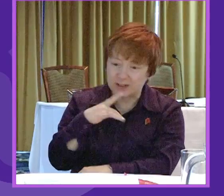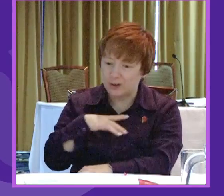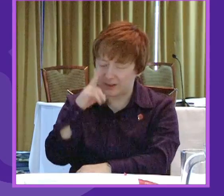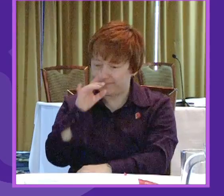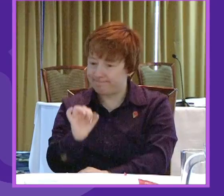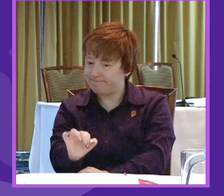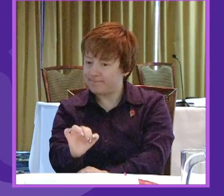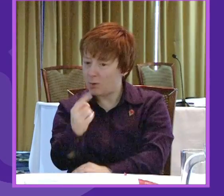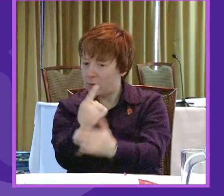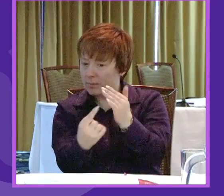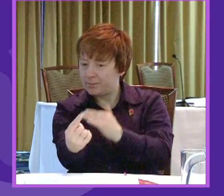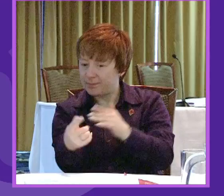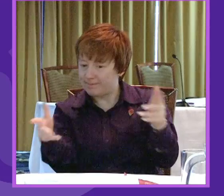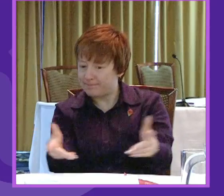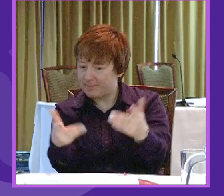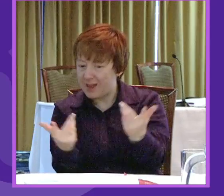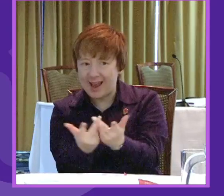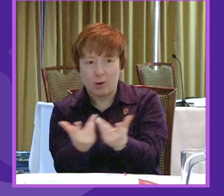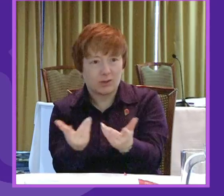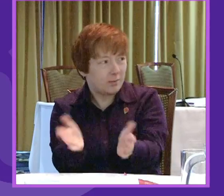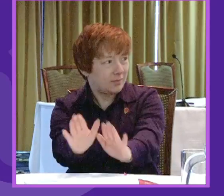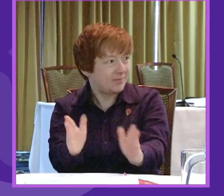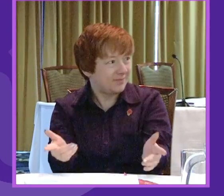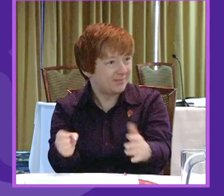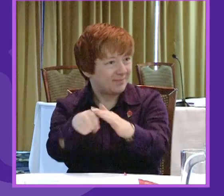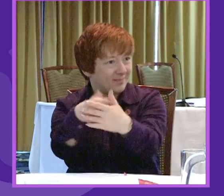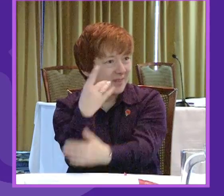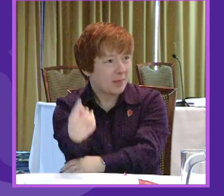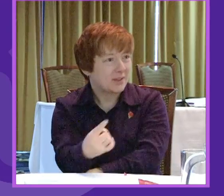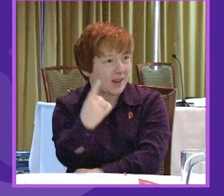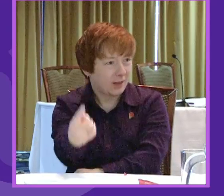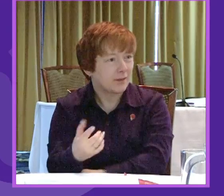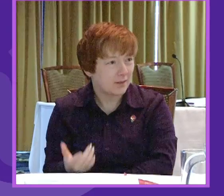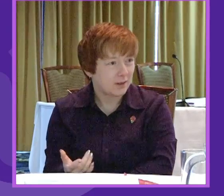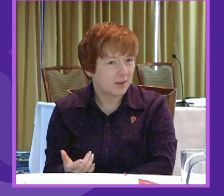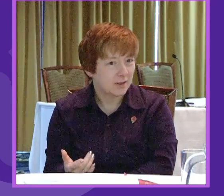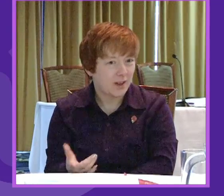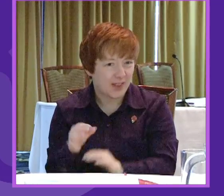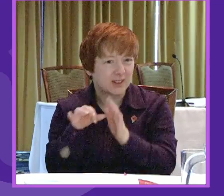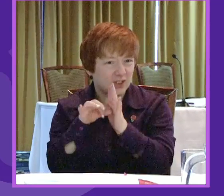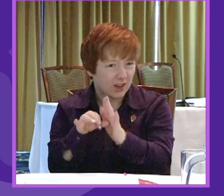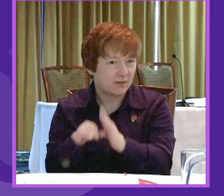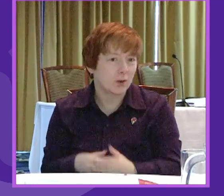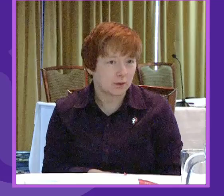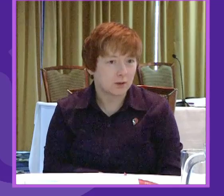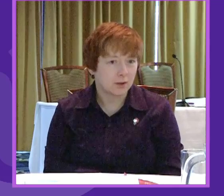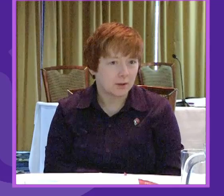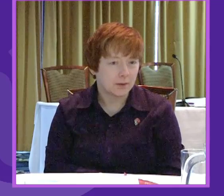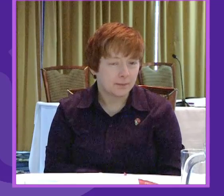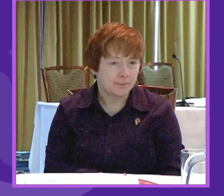child bloom. How can we do that? I think that's a huge challenge. So hardwiring to